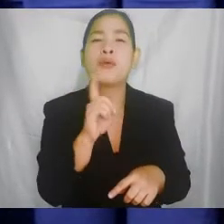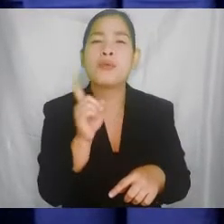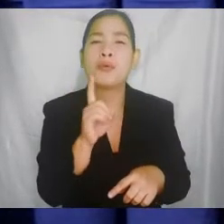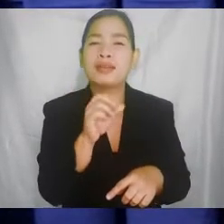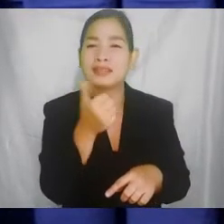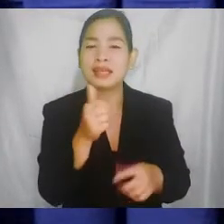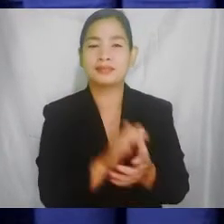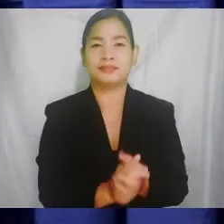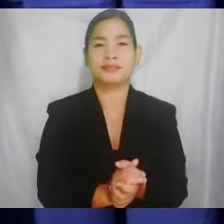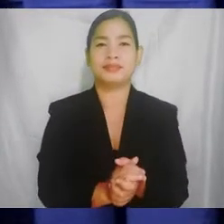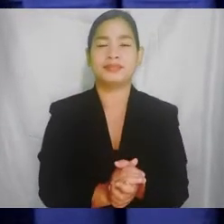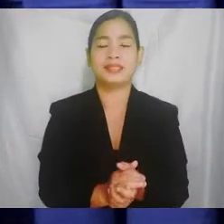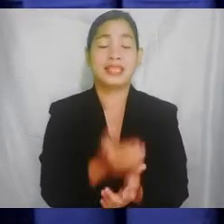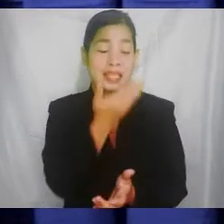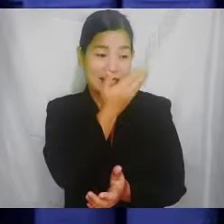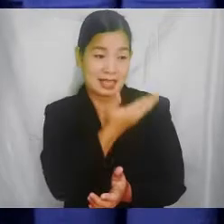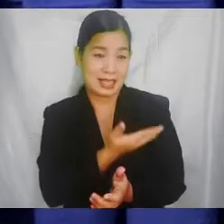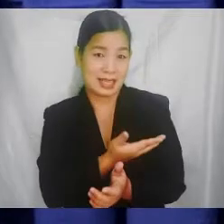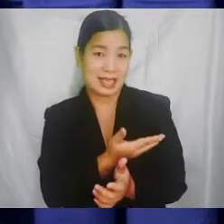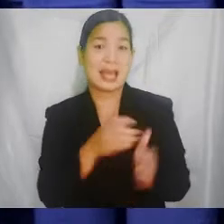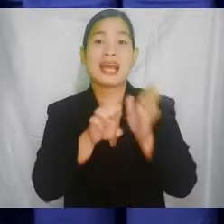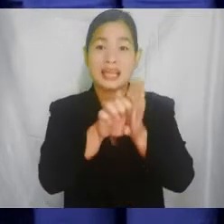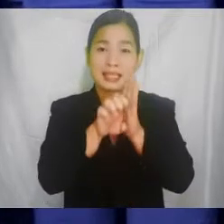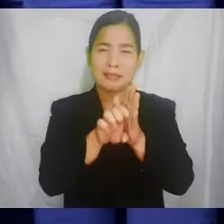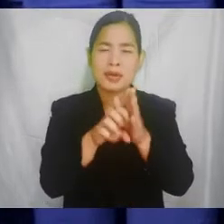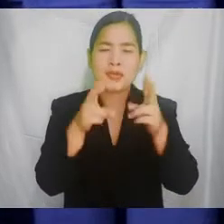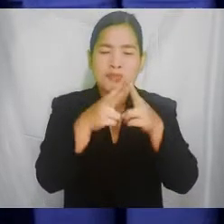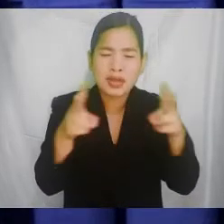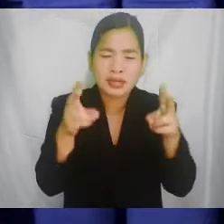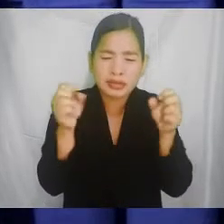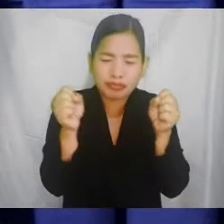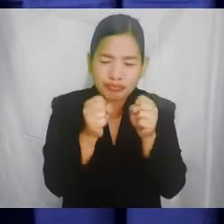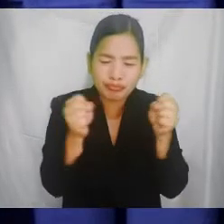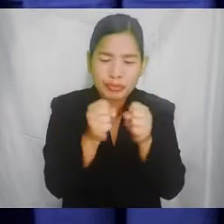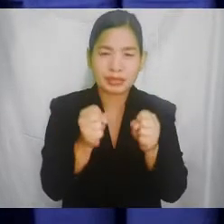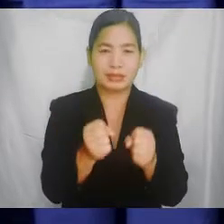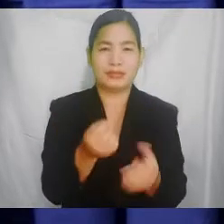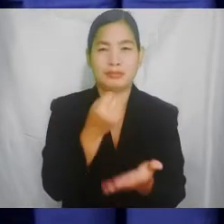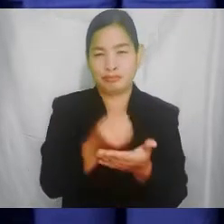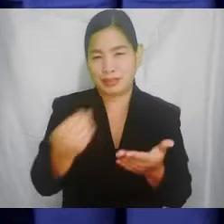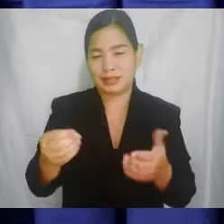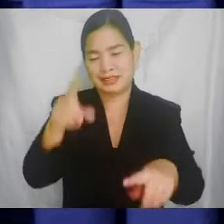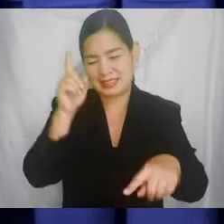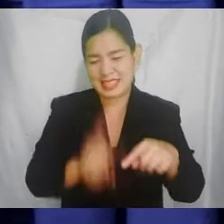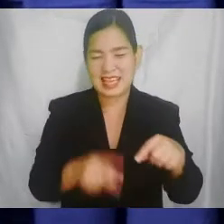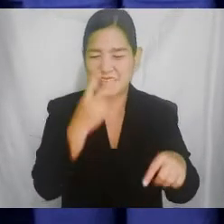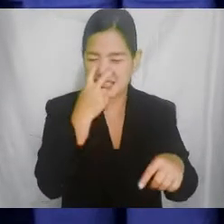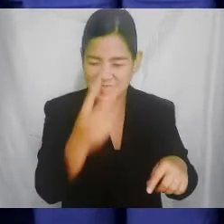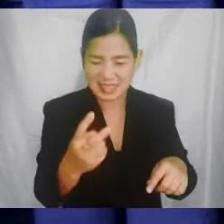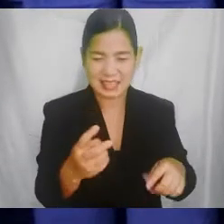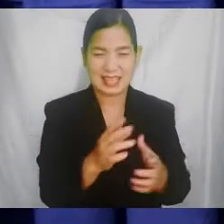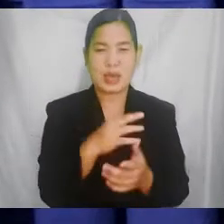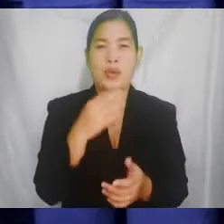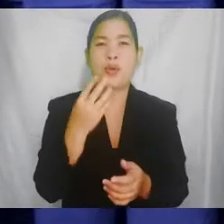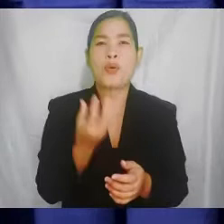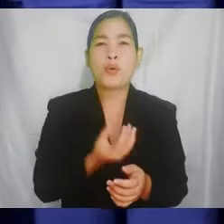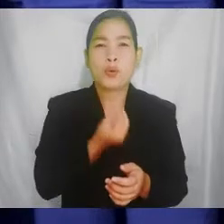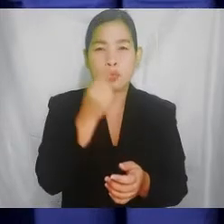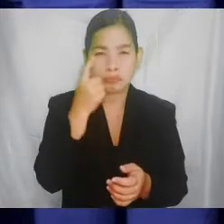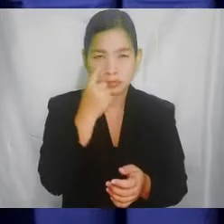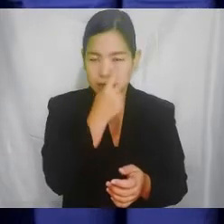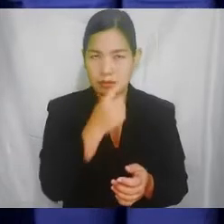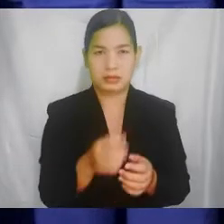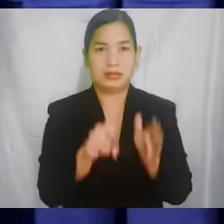Here are some examples of very small objects that are difficult to see with the naked eyes. The tip of the